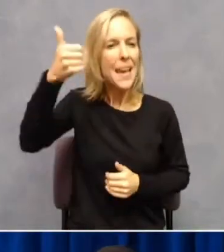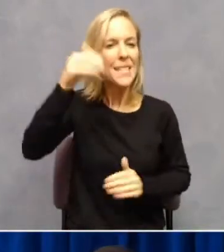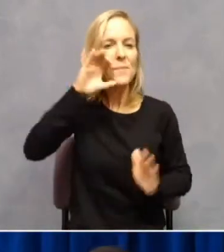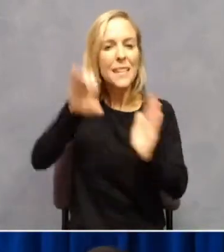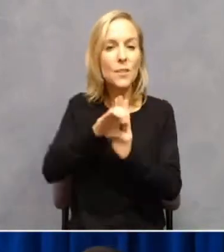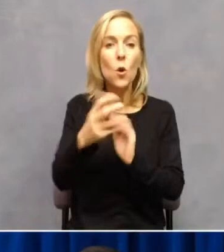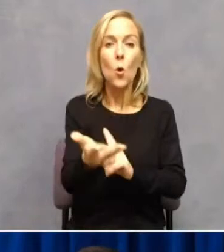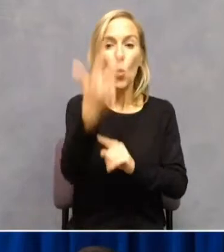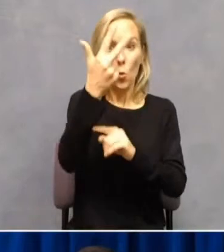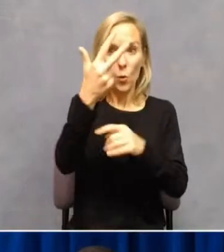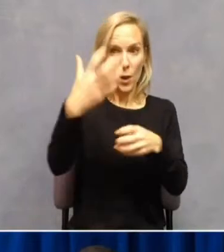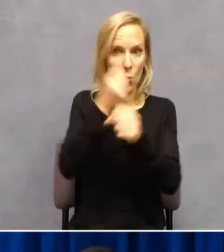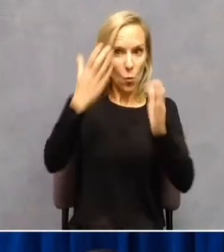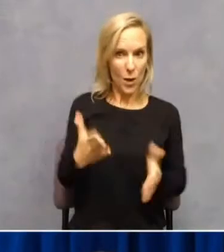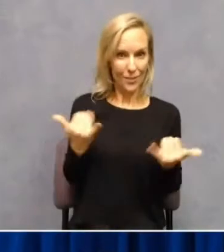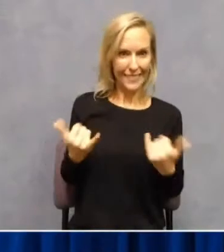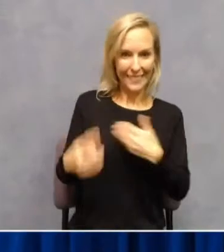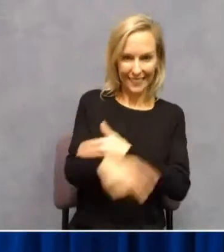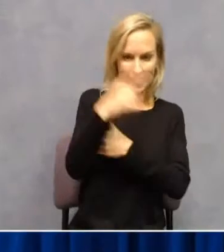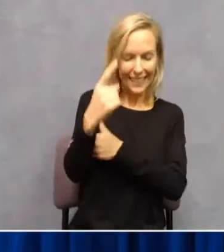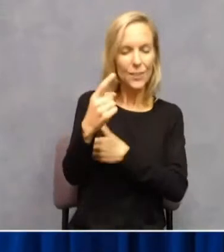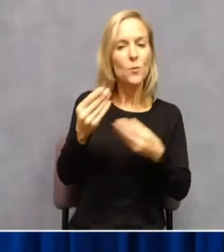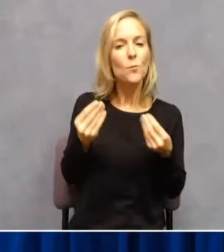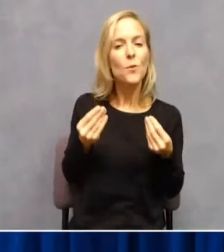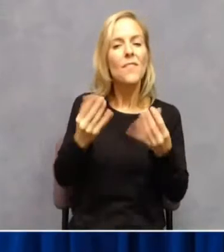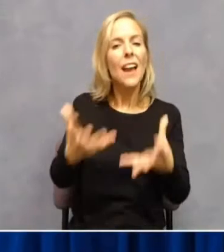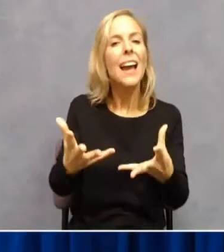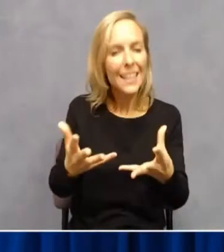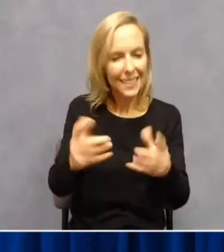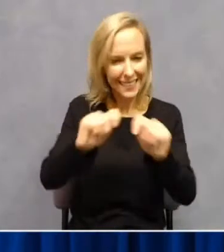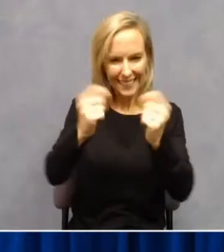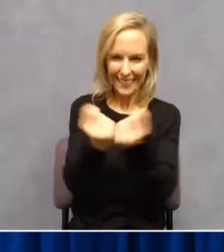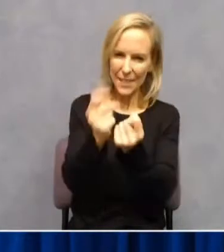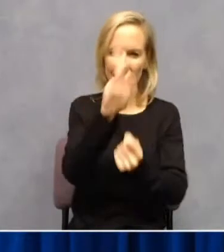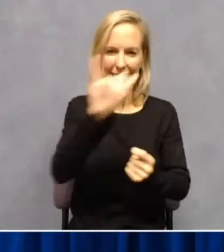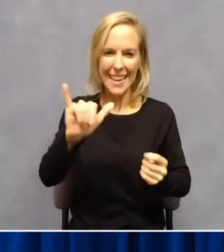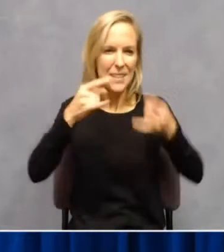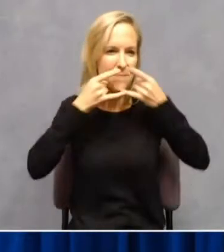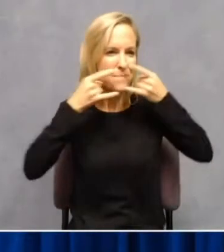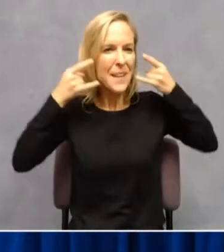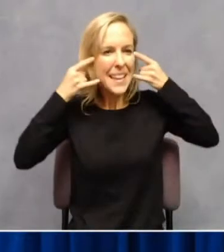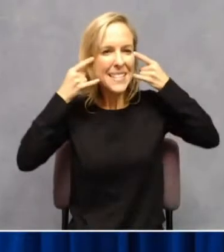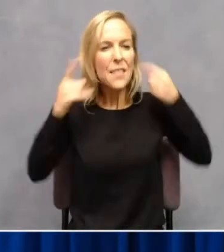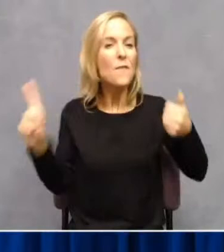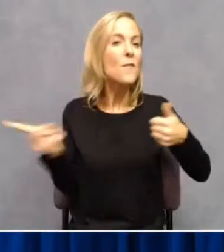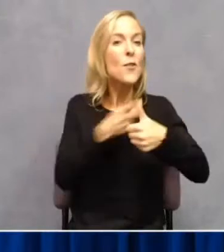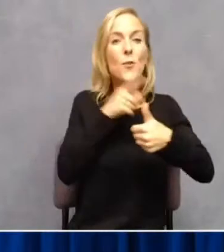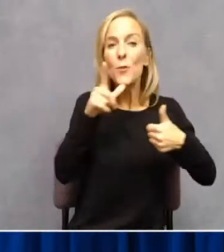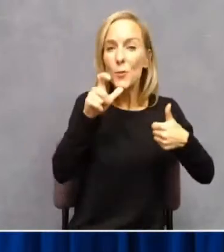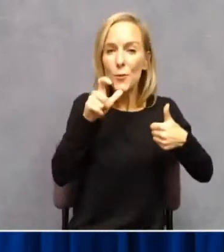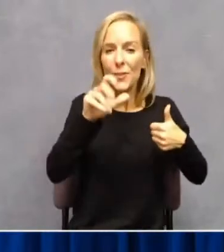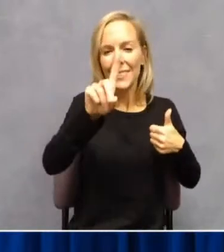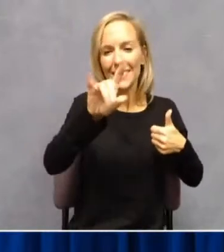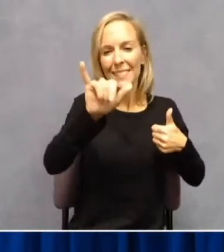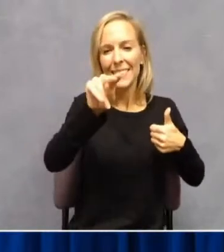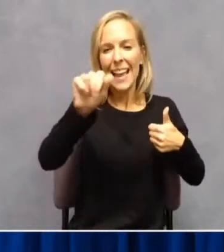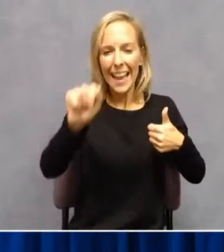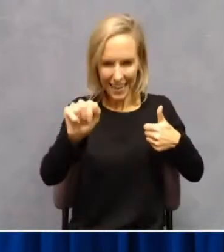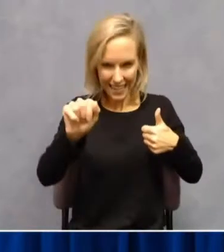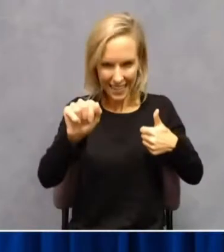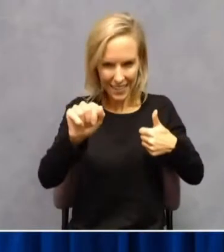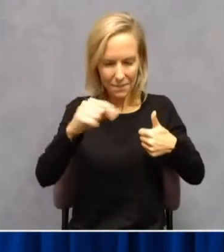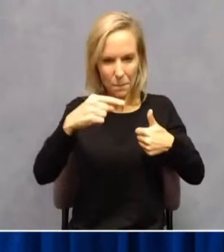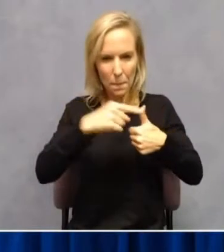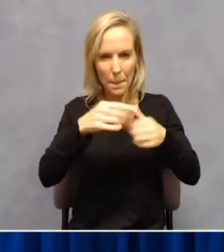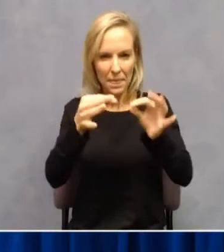reaching out to provide a Team Kentucky mask. So the first one is Diana, saying that this is